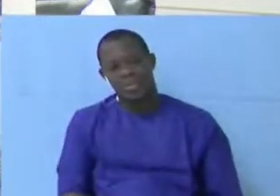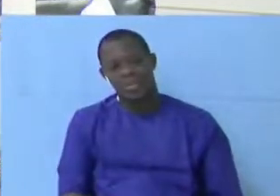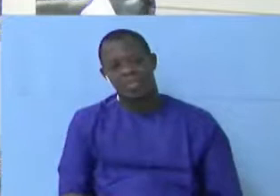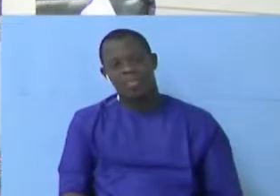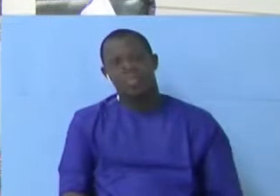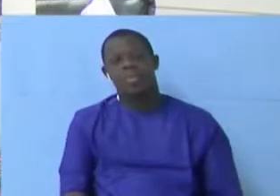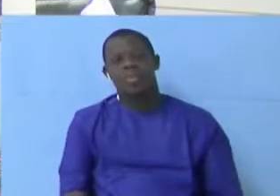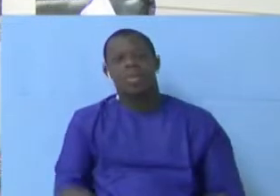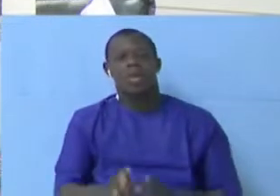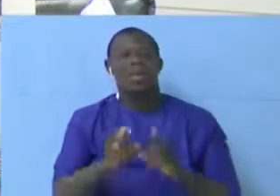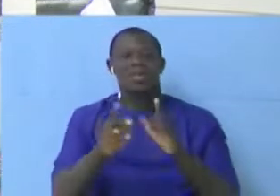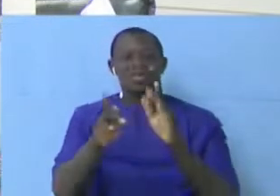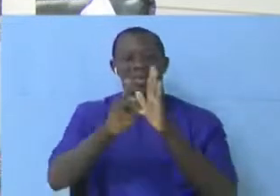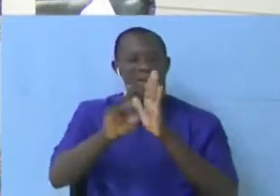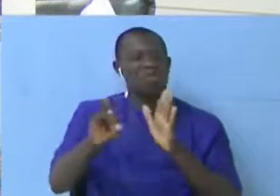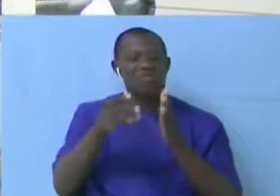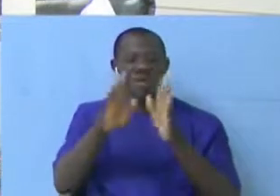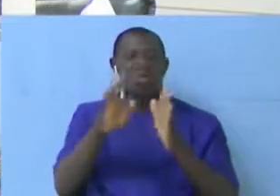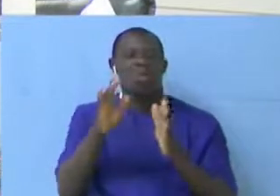So that